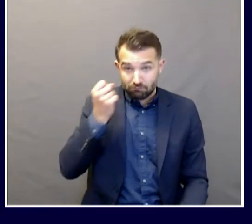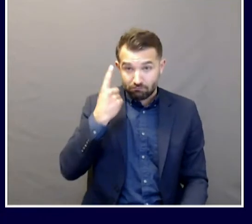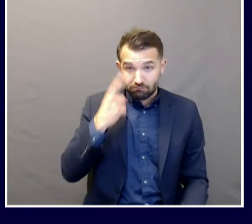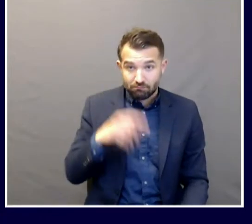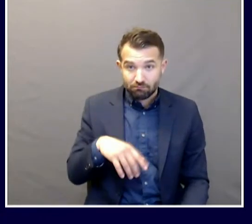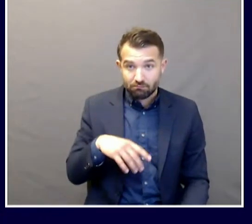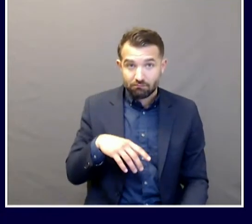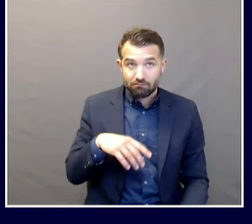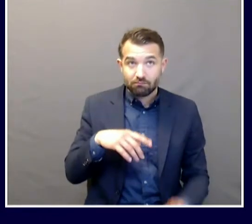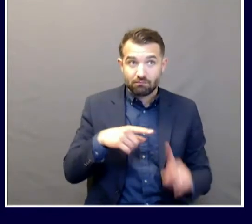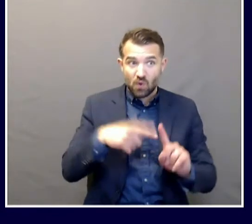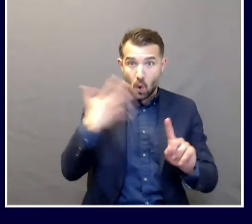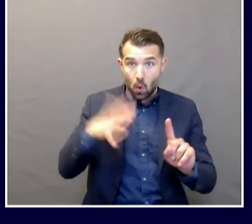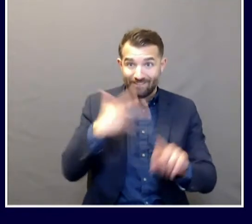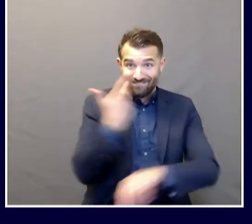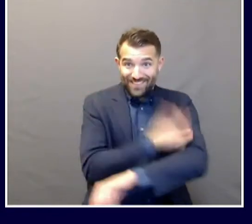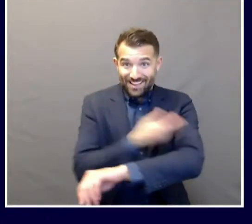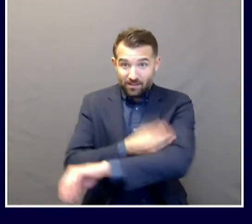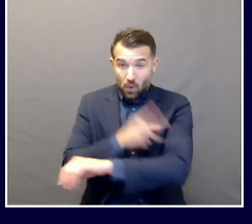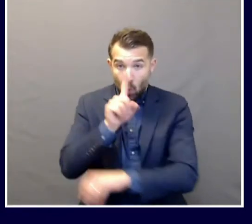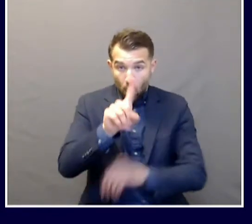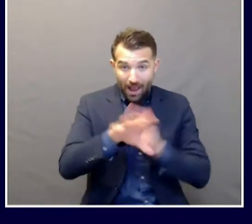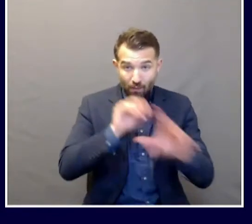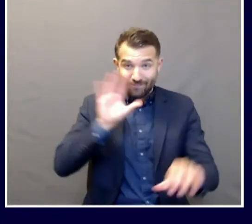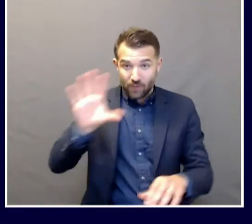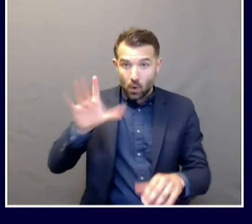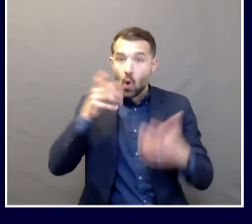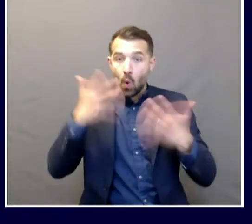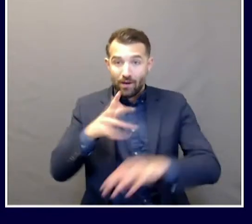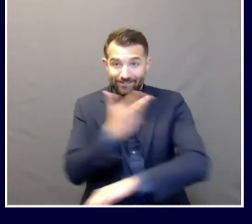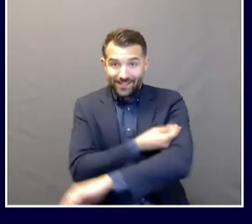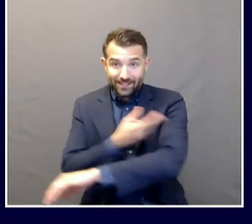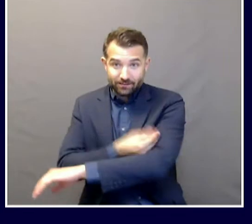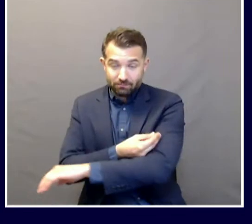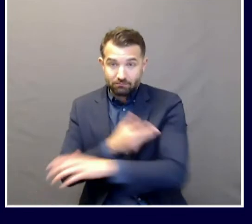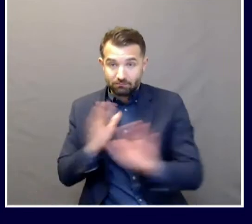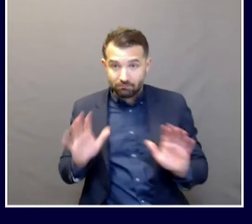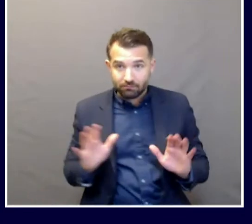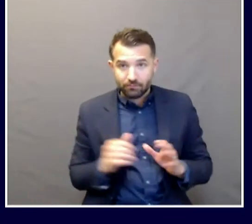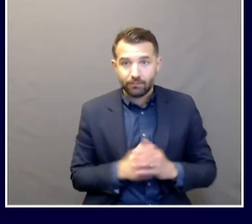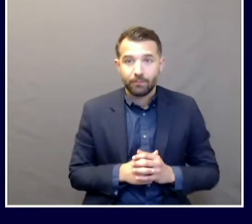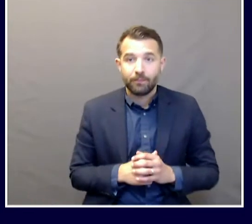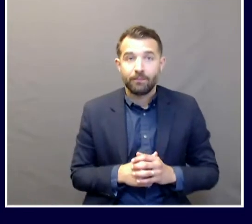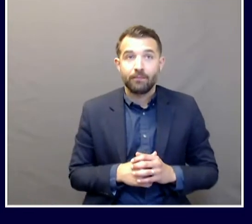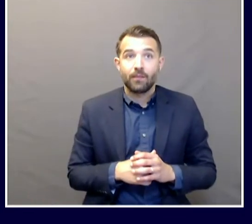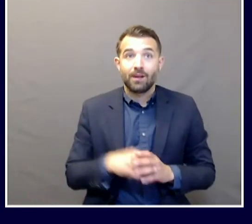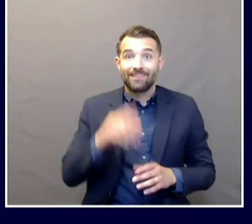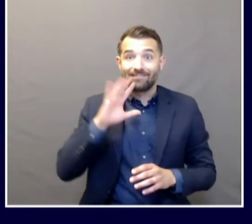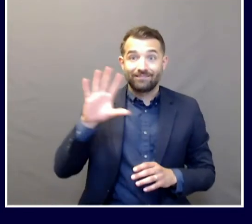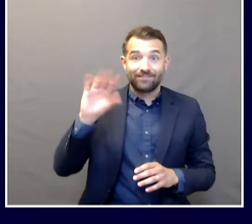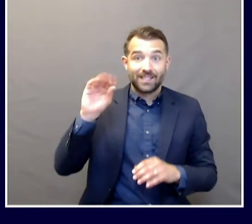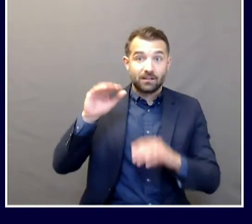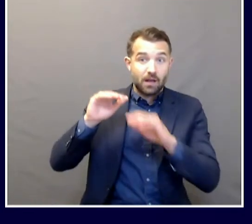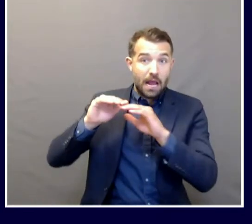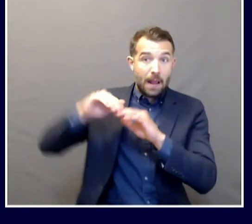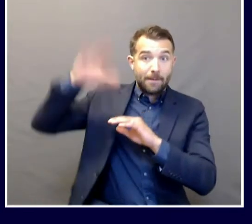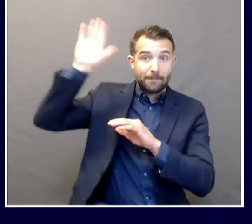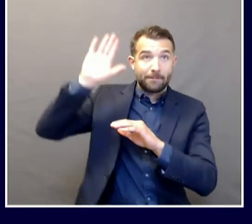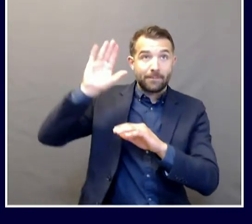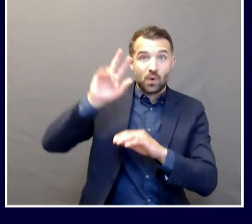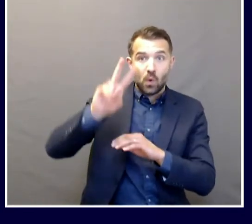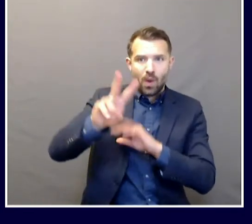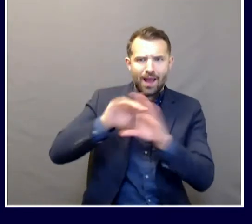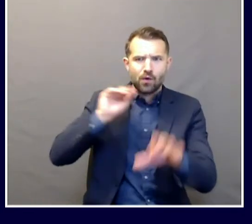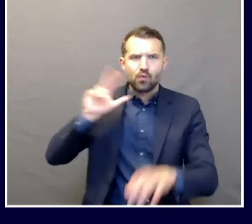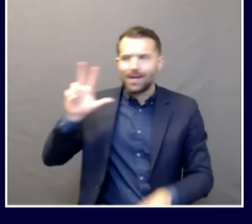vaccinated, compared to 2 out of every 3 among people in their 60s, 70s, and 80s. Vaccination across